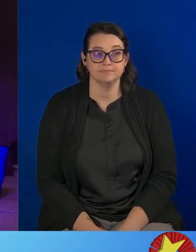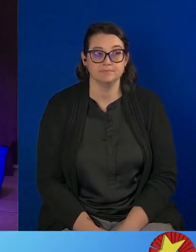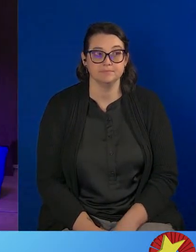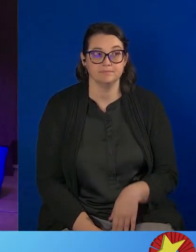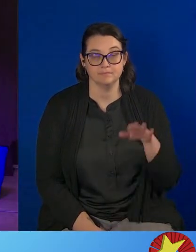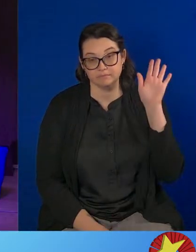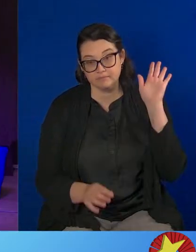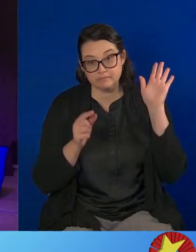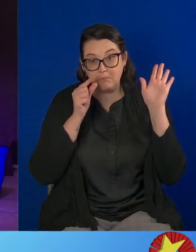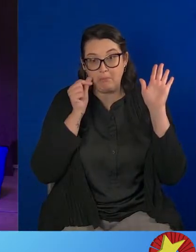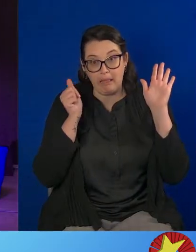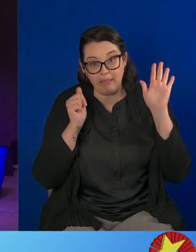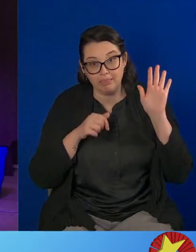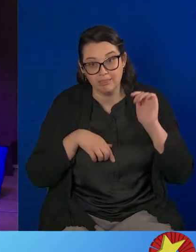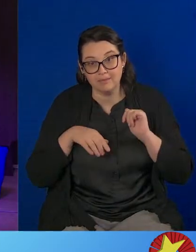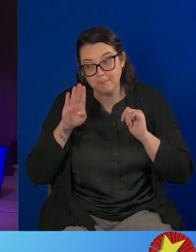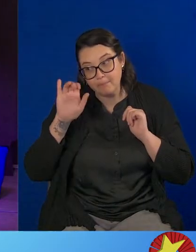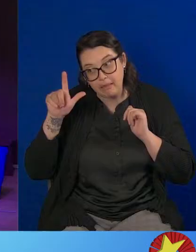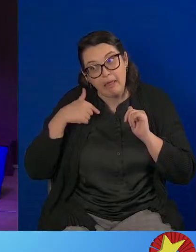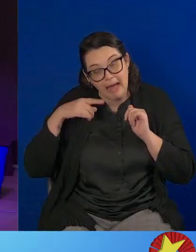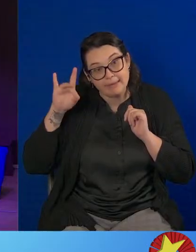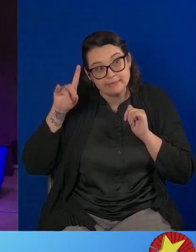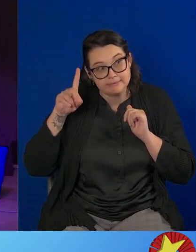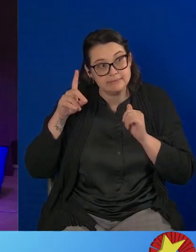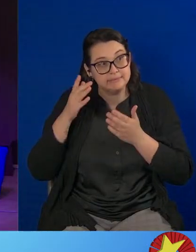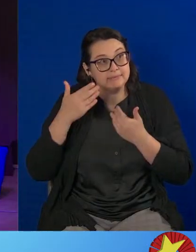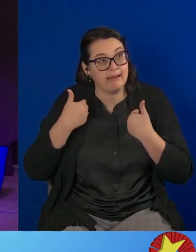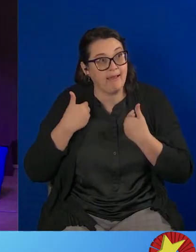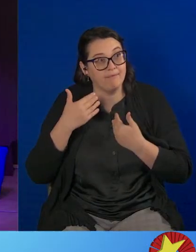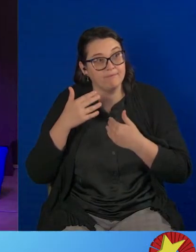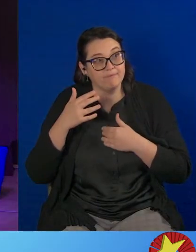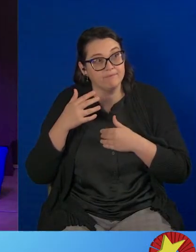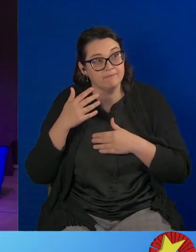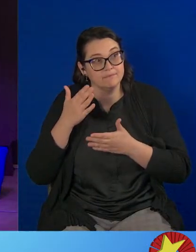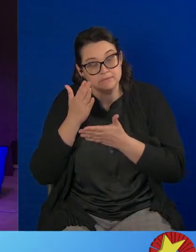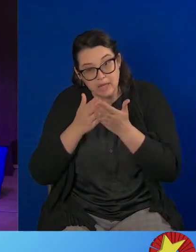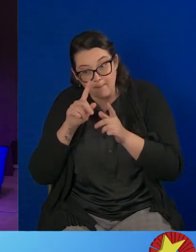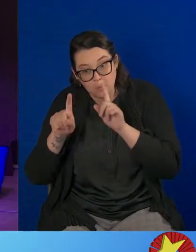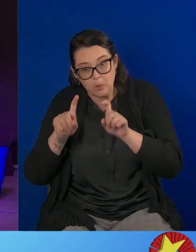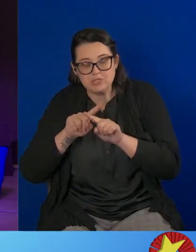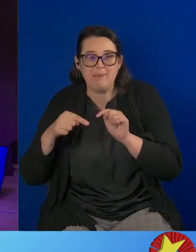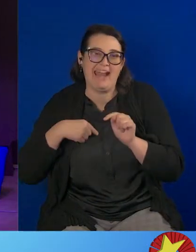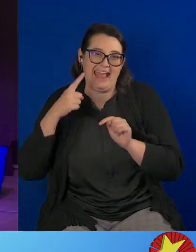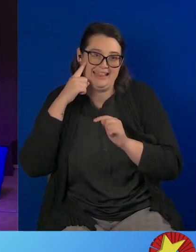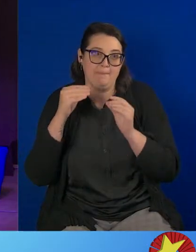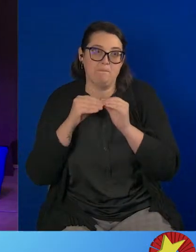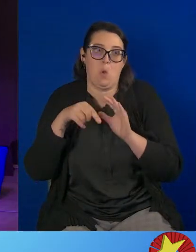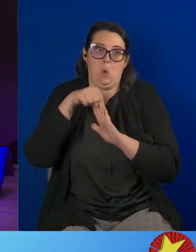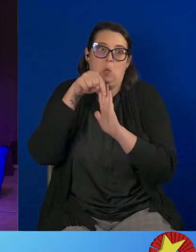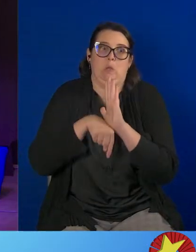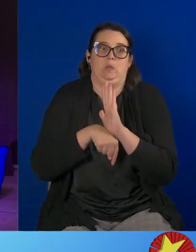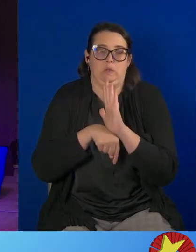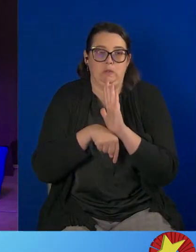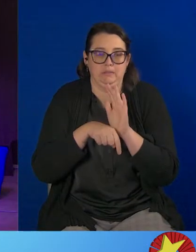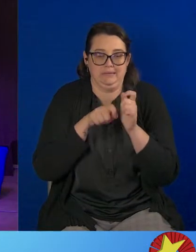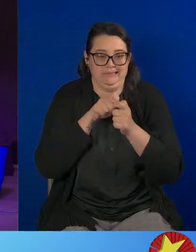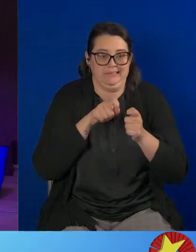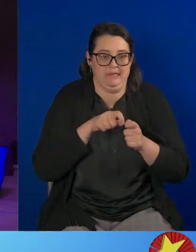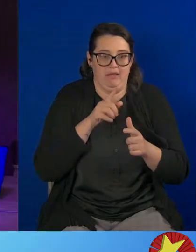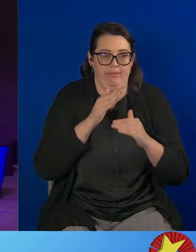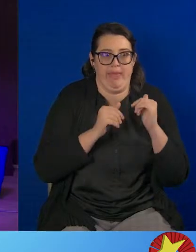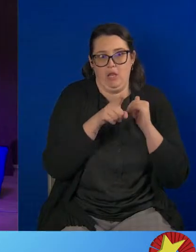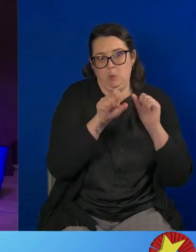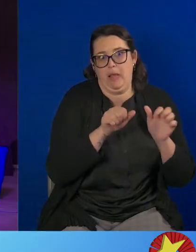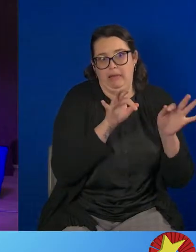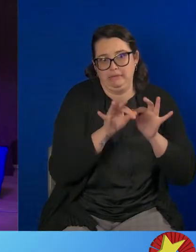I did have a couple, this is Bill. Of course. And I did have a couple of questions, but I think they're going to be in greater detail than can be articulated here. Okay.